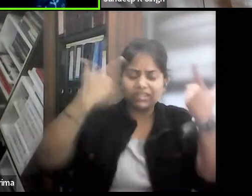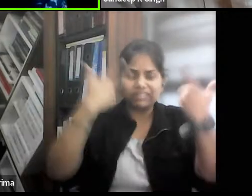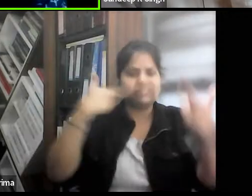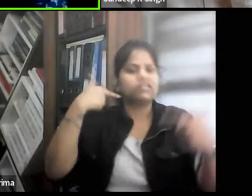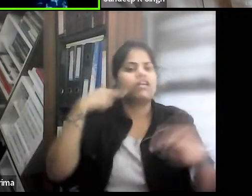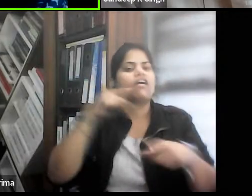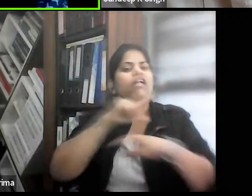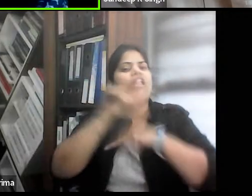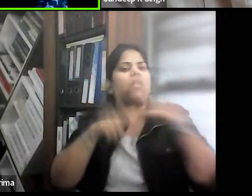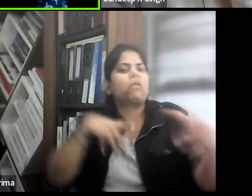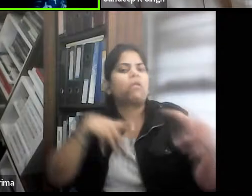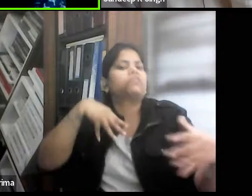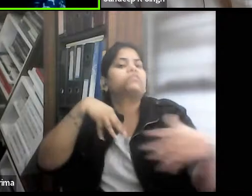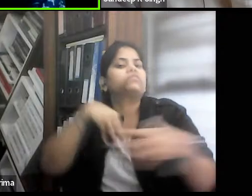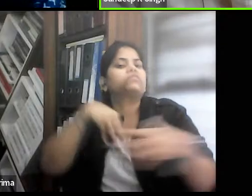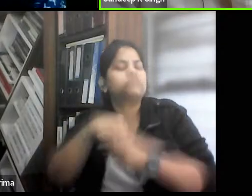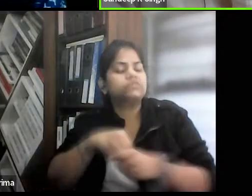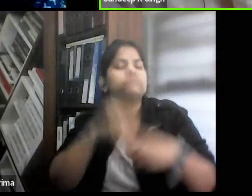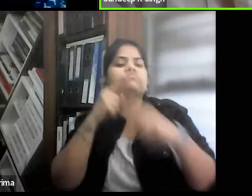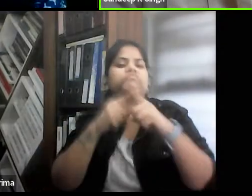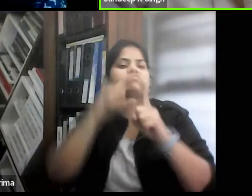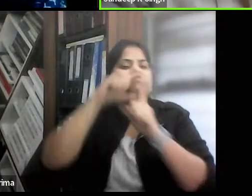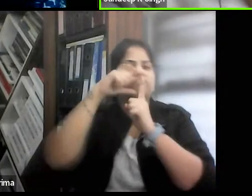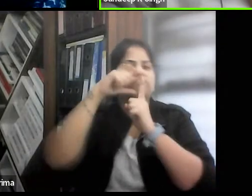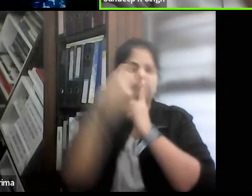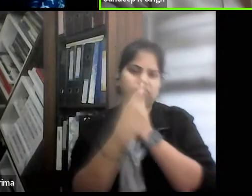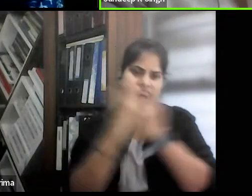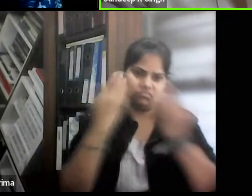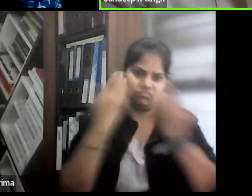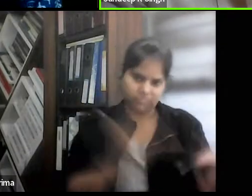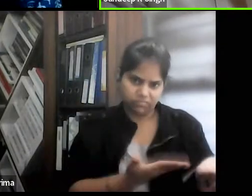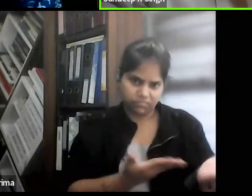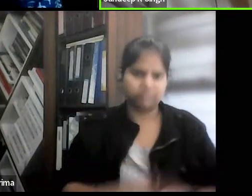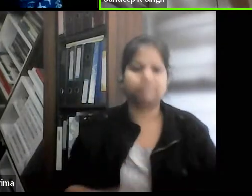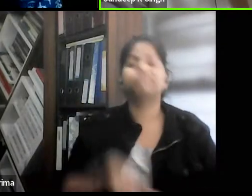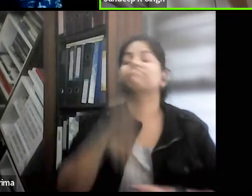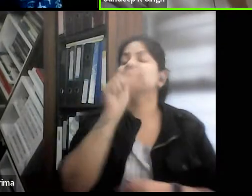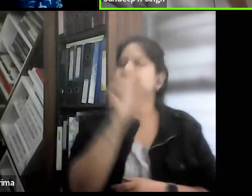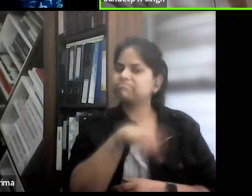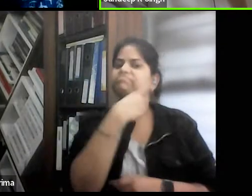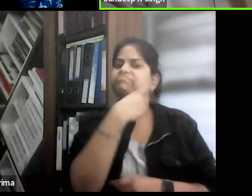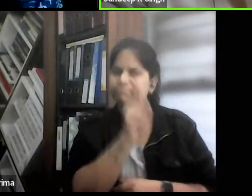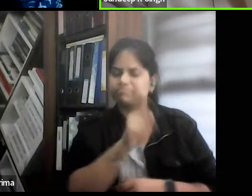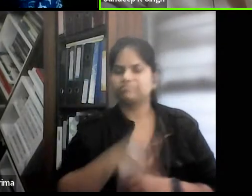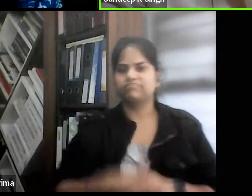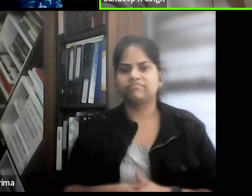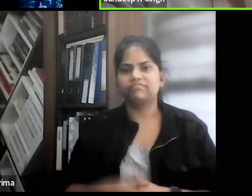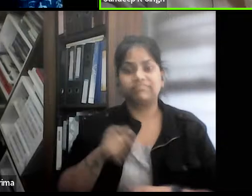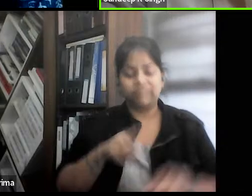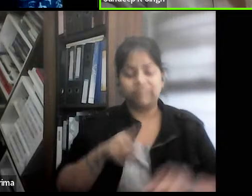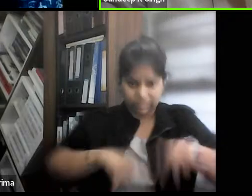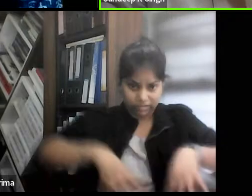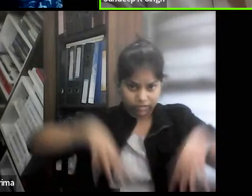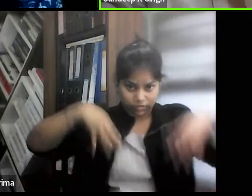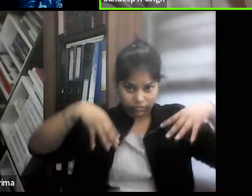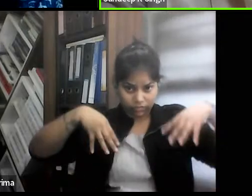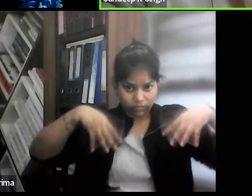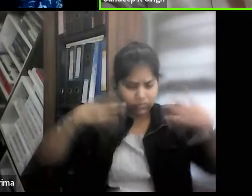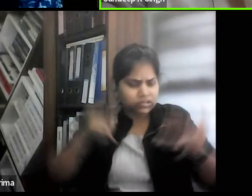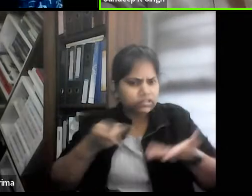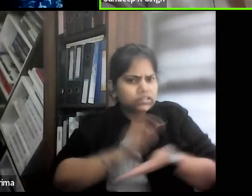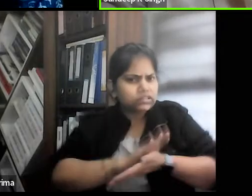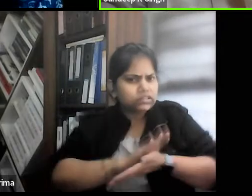and its culture. Absolutely. So I think as this conference aims to, kind of bring